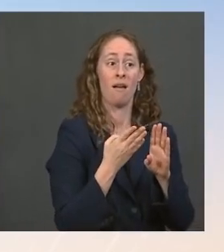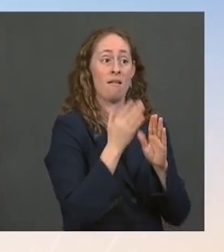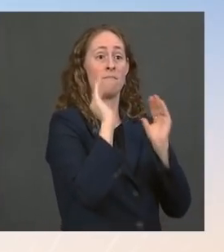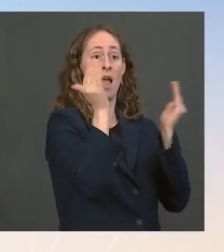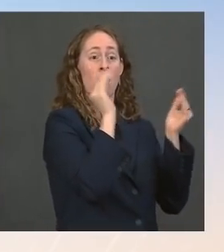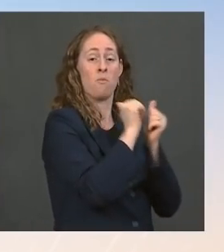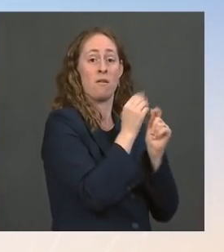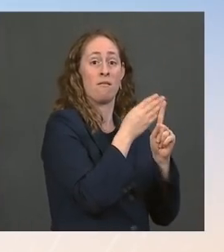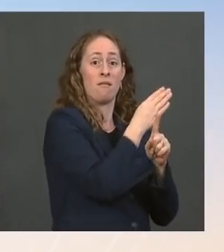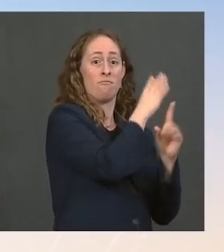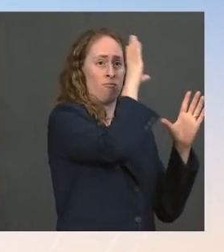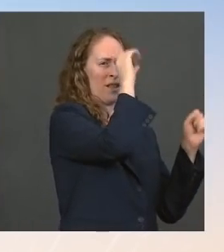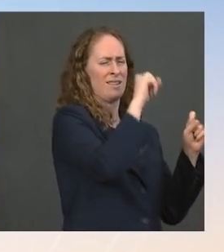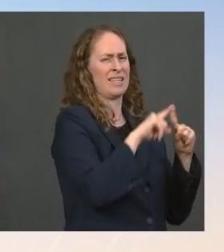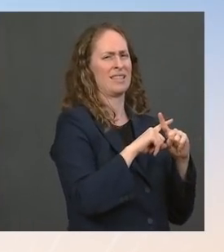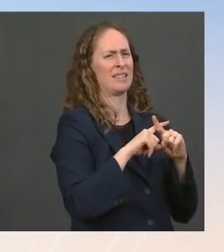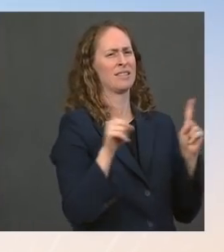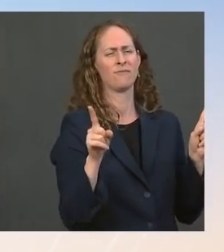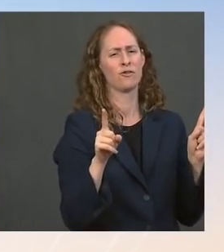immoral, ineffective,